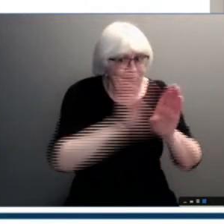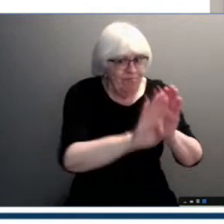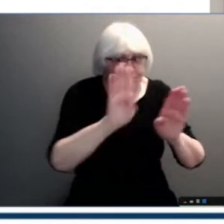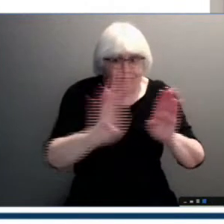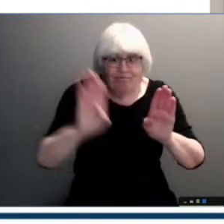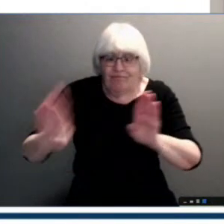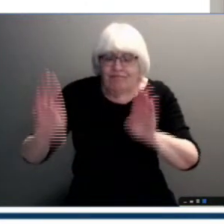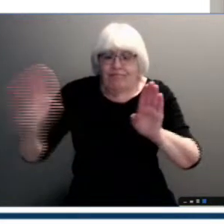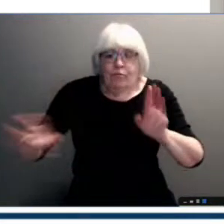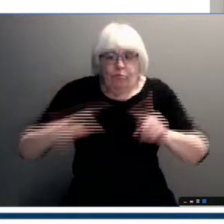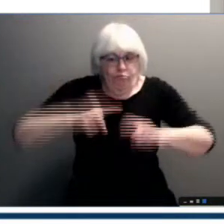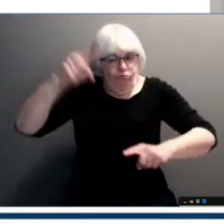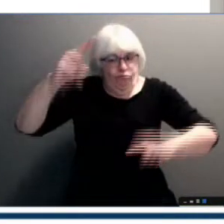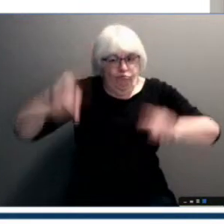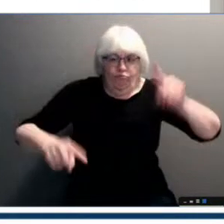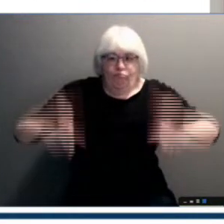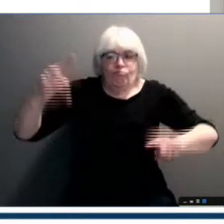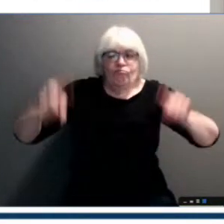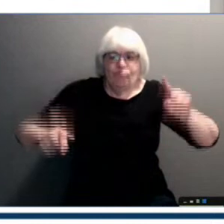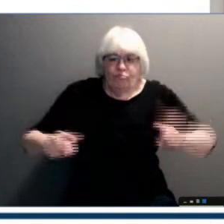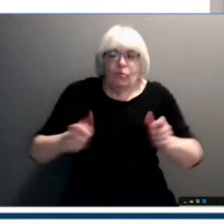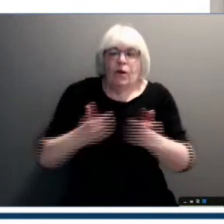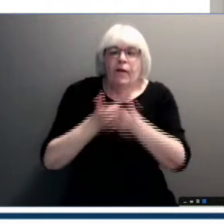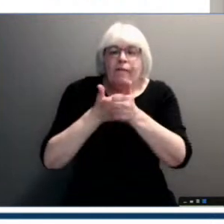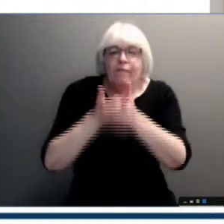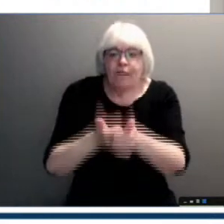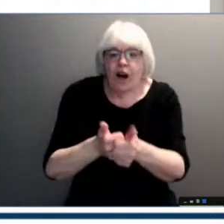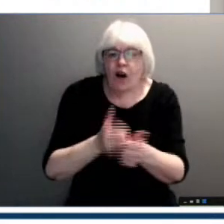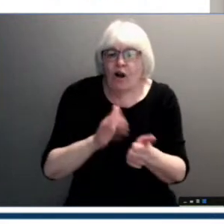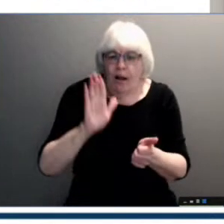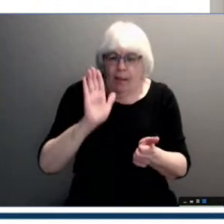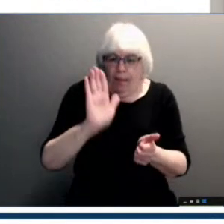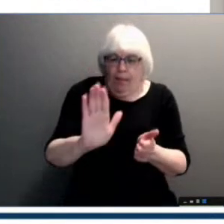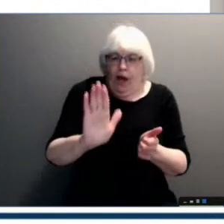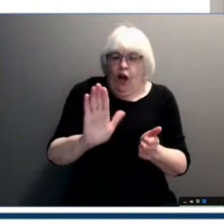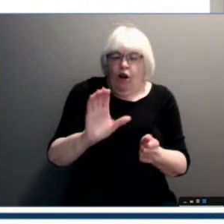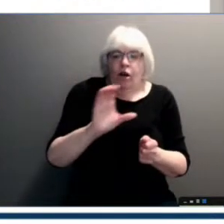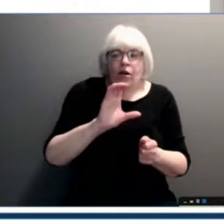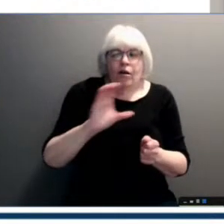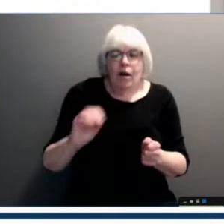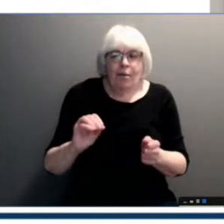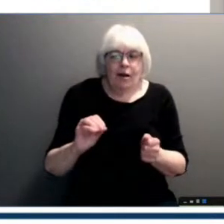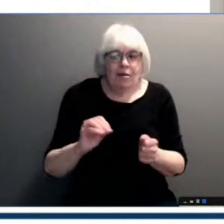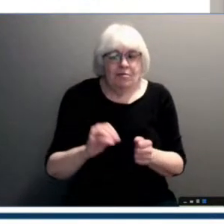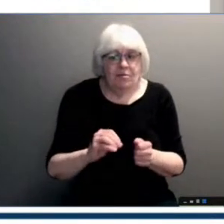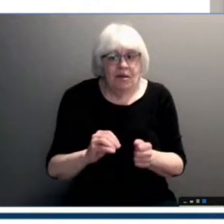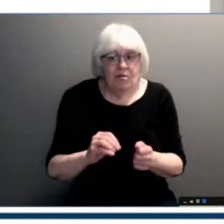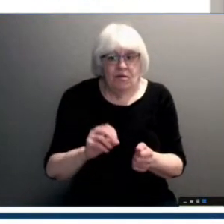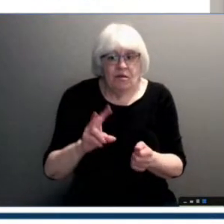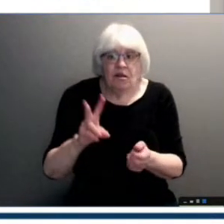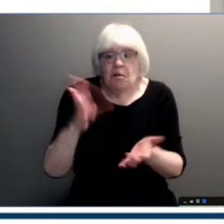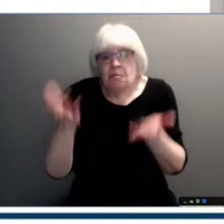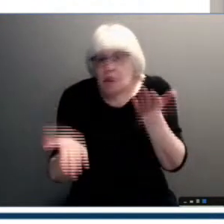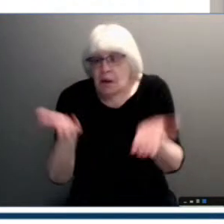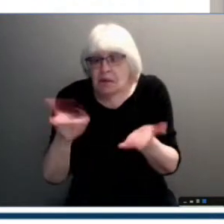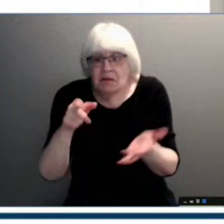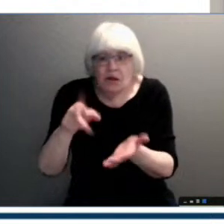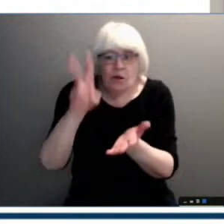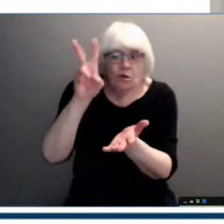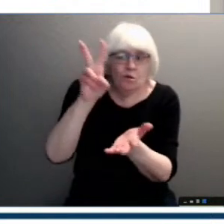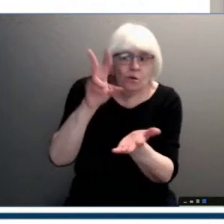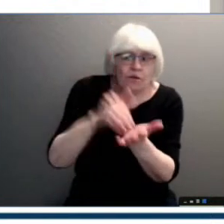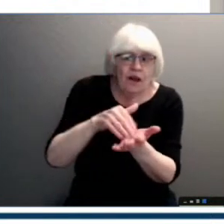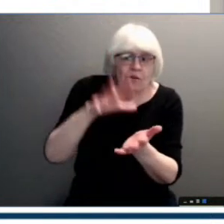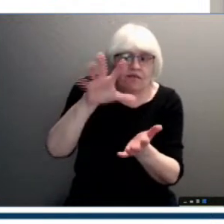tiers of grants that are based on payroll, anywhere from $2,500 to $5,000 or $7,500 will be the grants that will